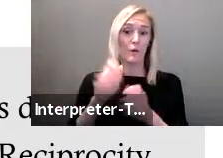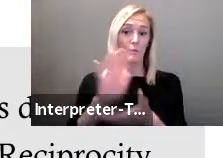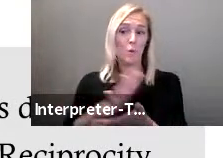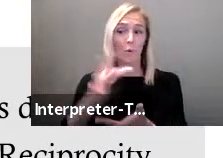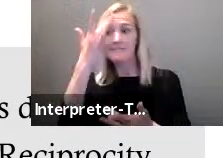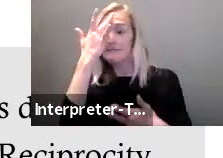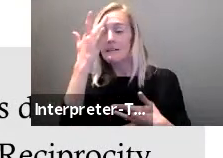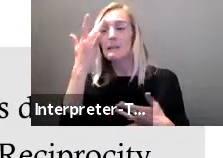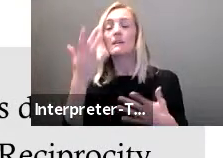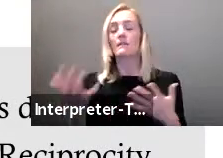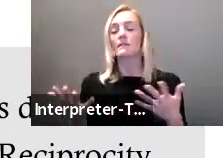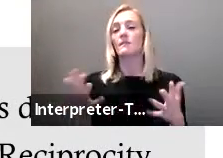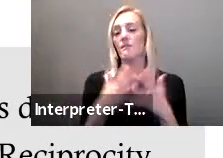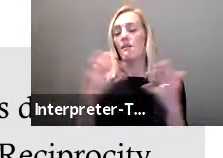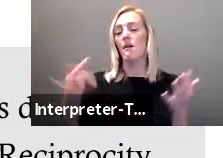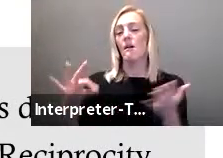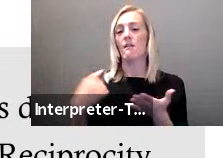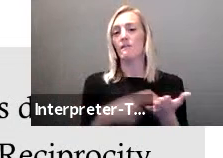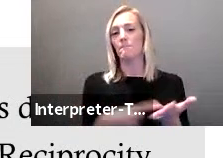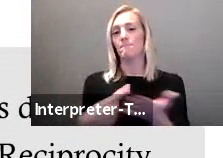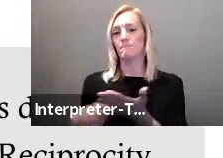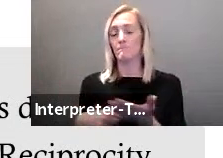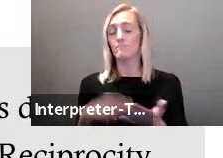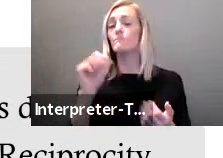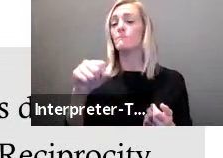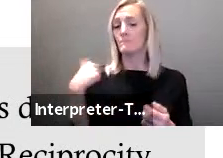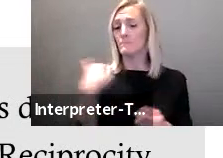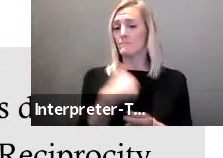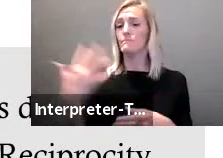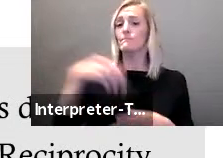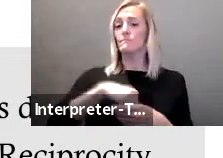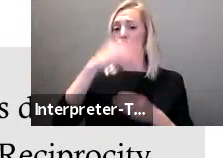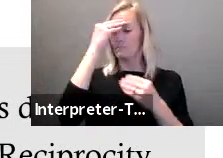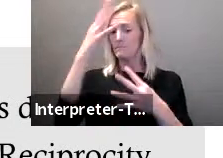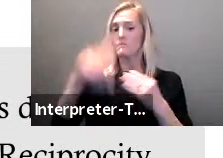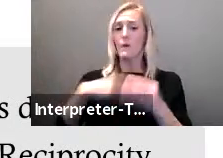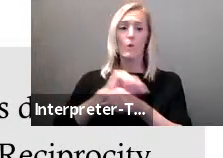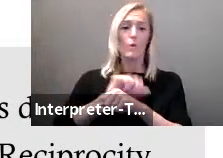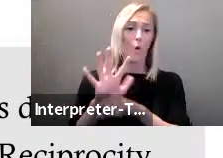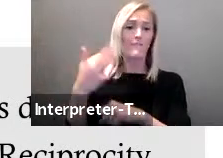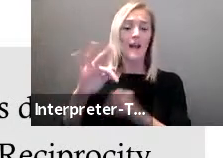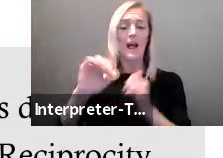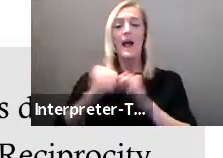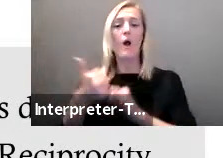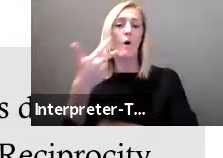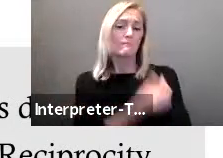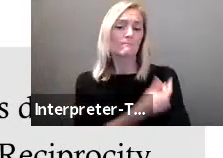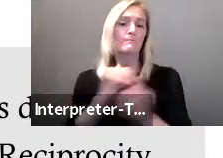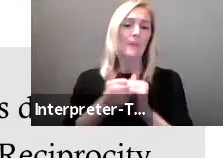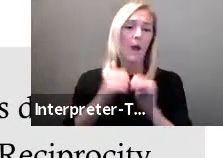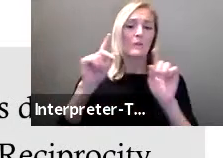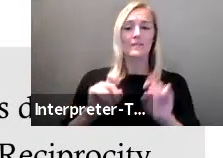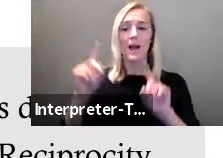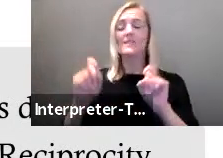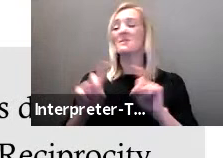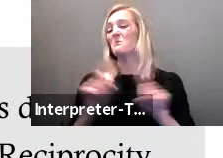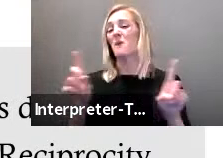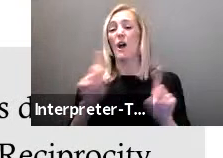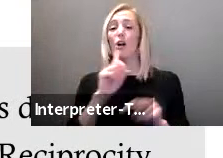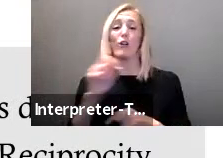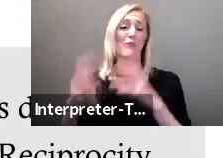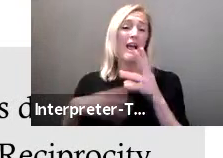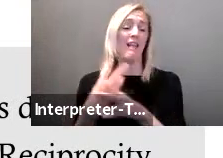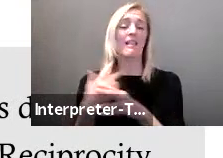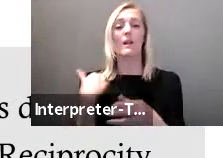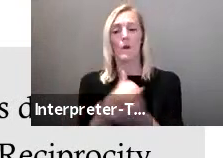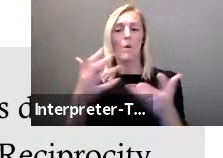often discussions around that. Yes, we do include information about COVID-19 and how to get vaccinated, how to get tested, but the reality is we really want